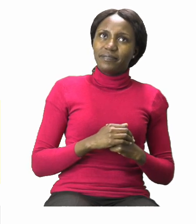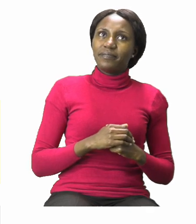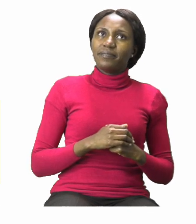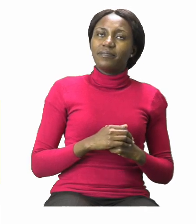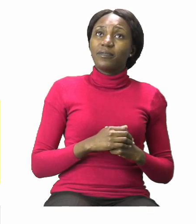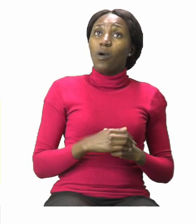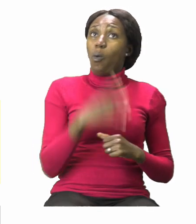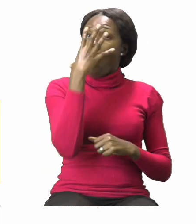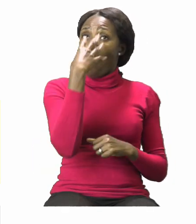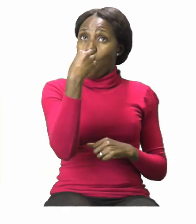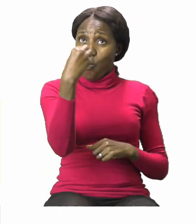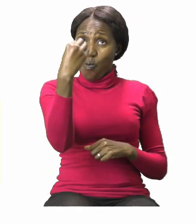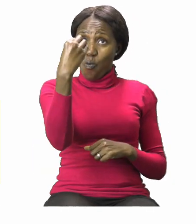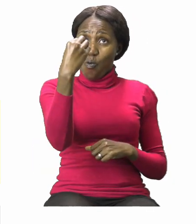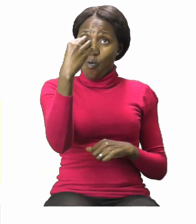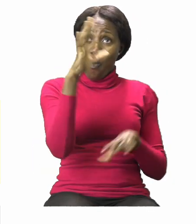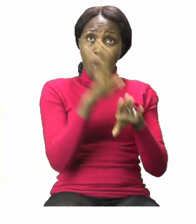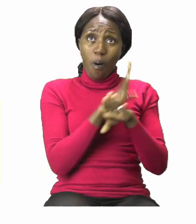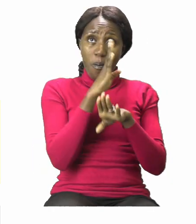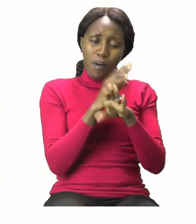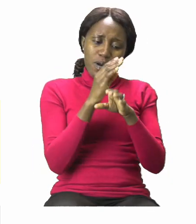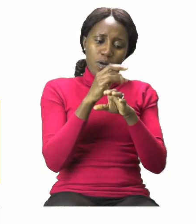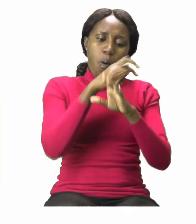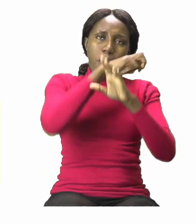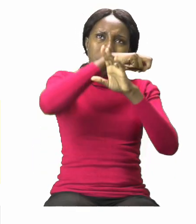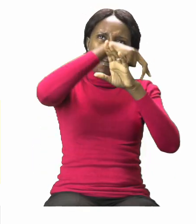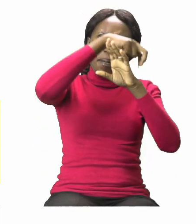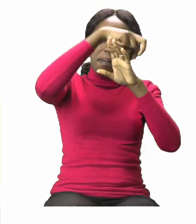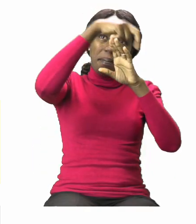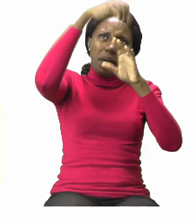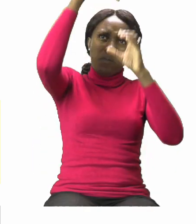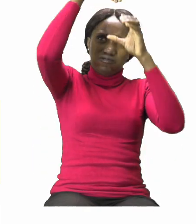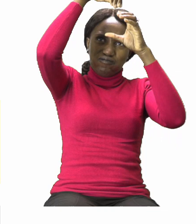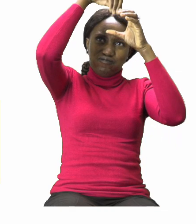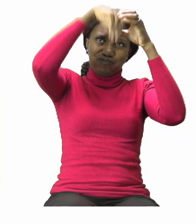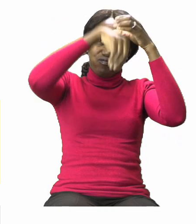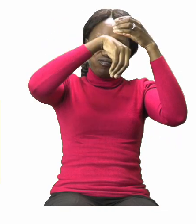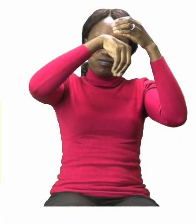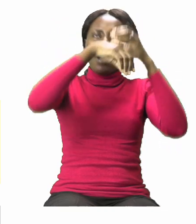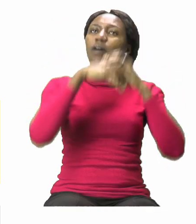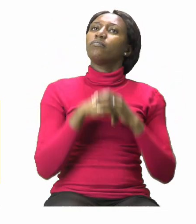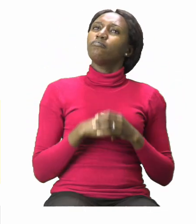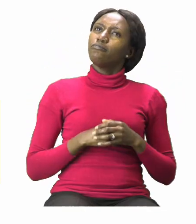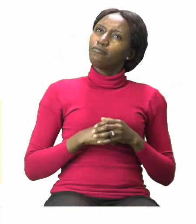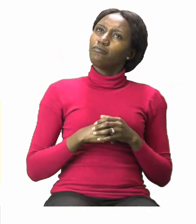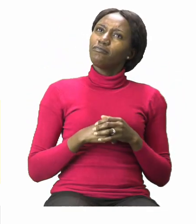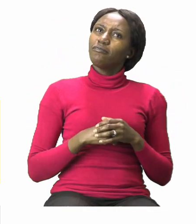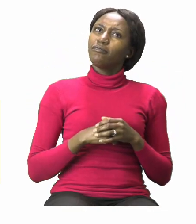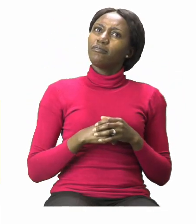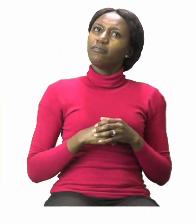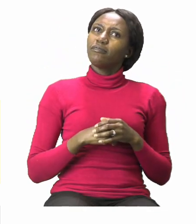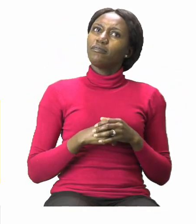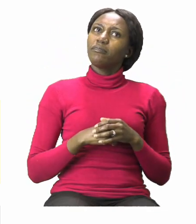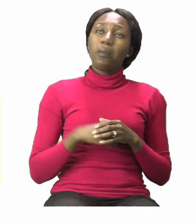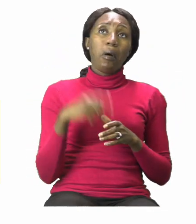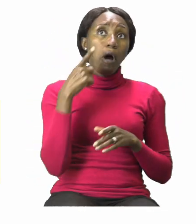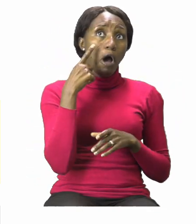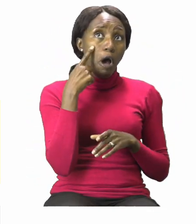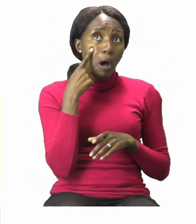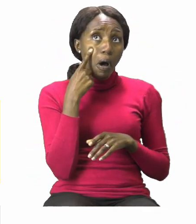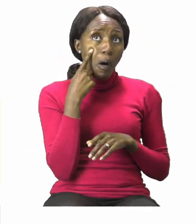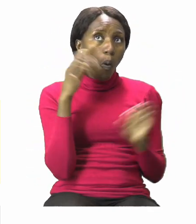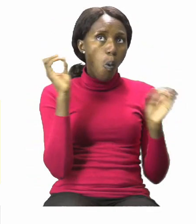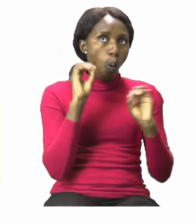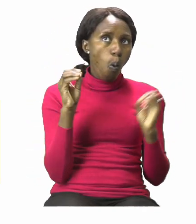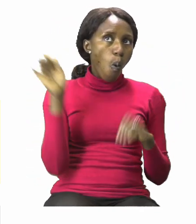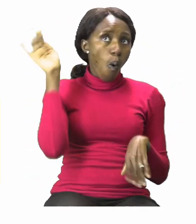Now the wolf was too busy trying to climb down the chimney, so he did not hear any of